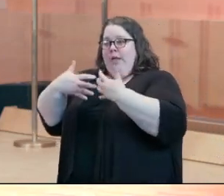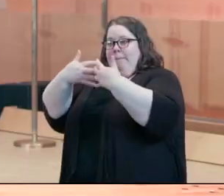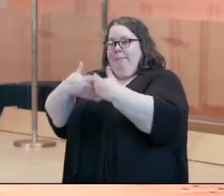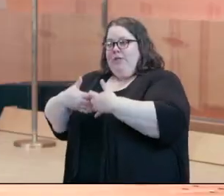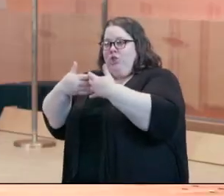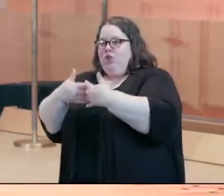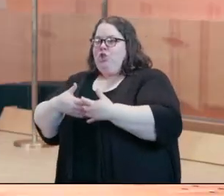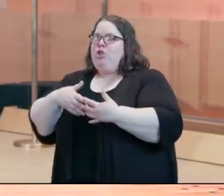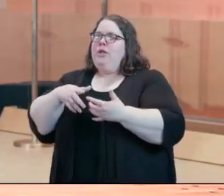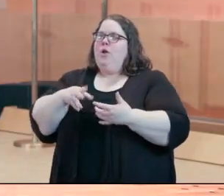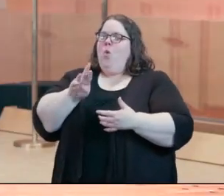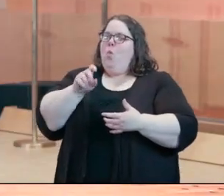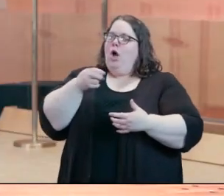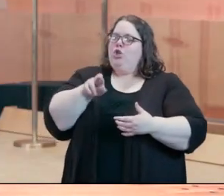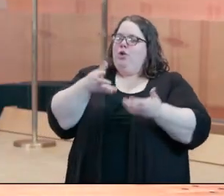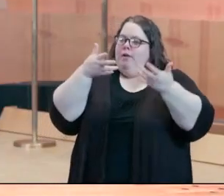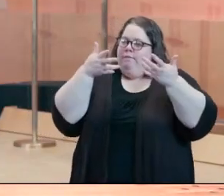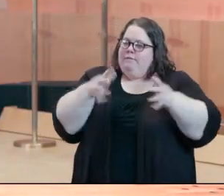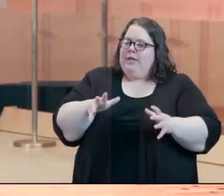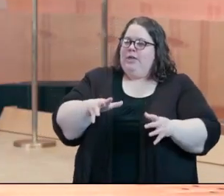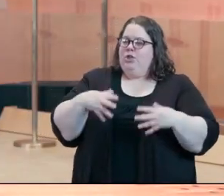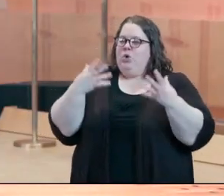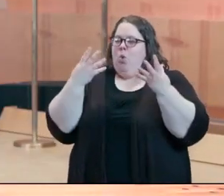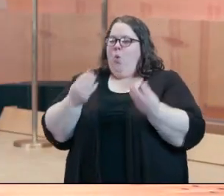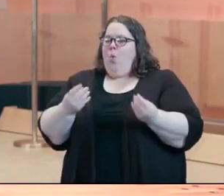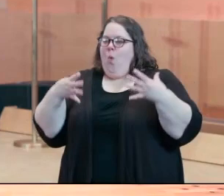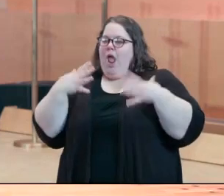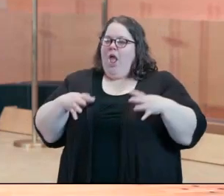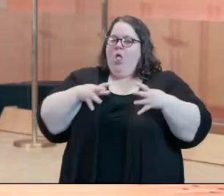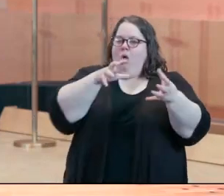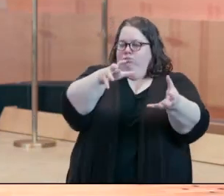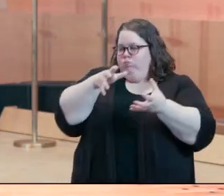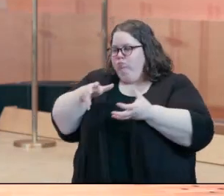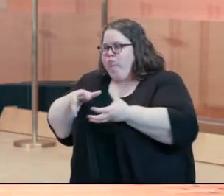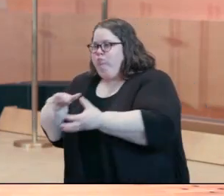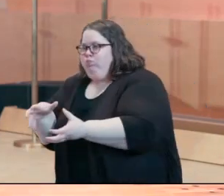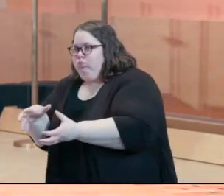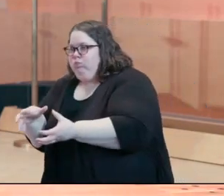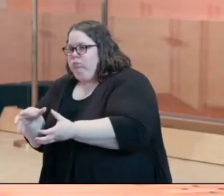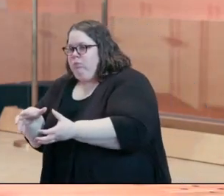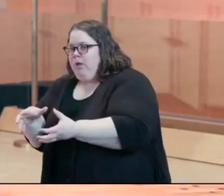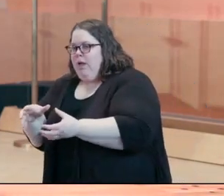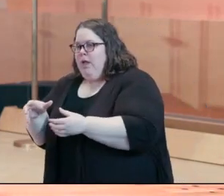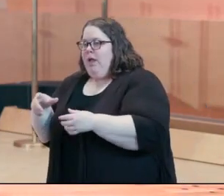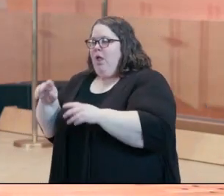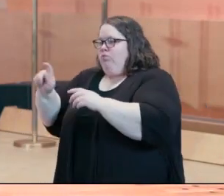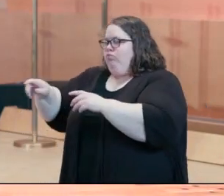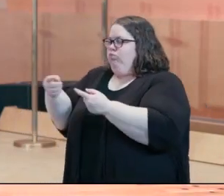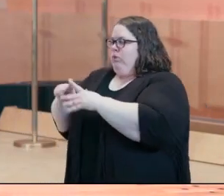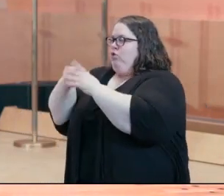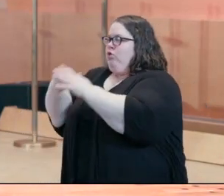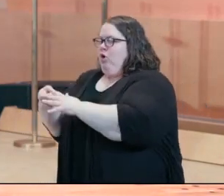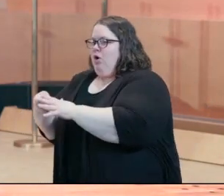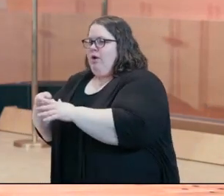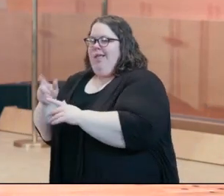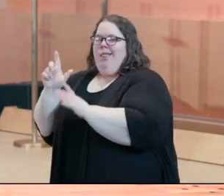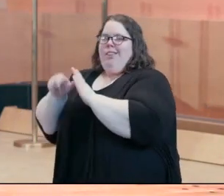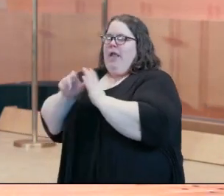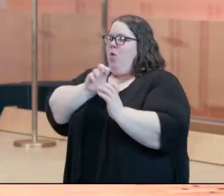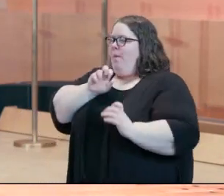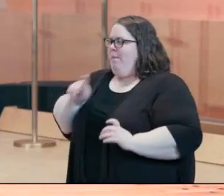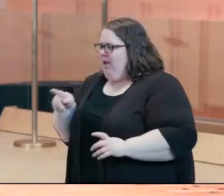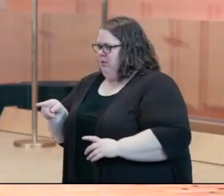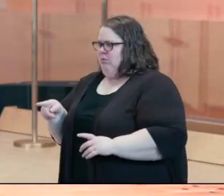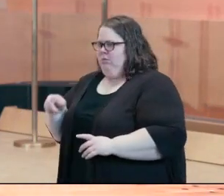wet clothes, you throw them in the dryer, and you leave. And when you come back, you open it up, and none of the clothes are dry. Maybe you